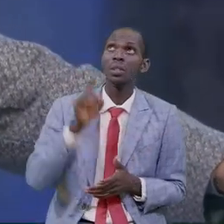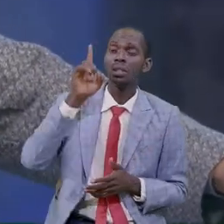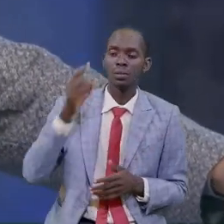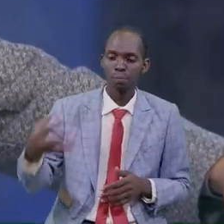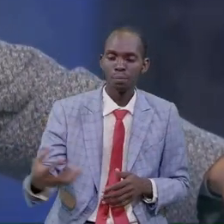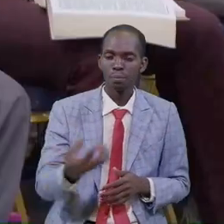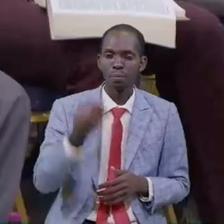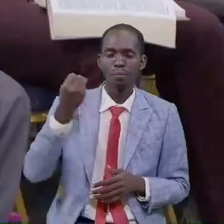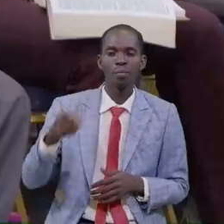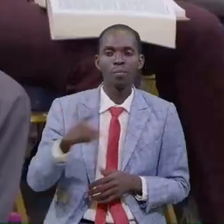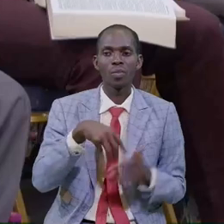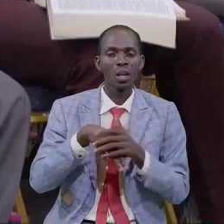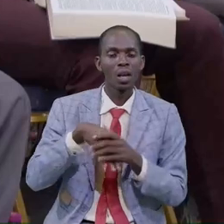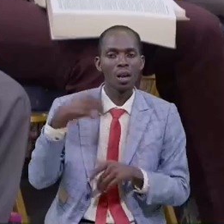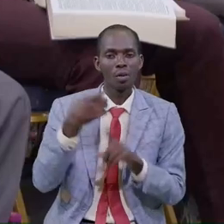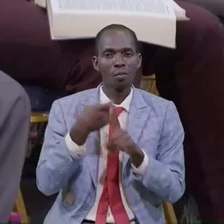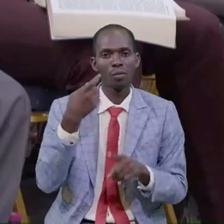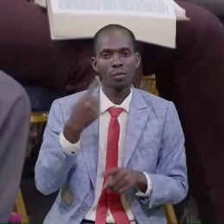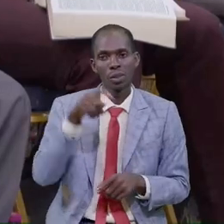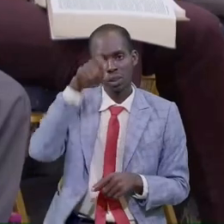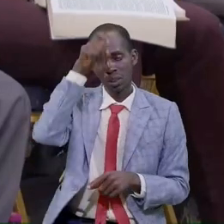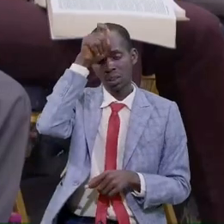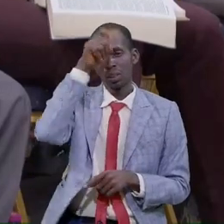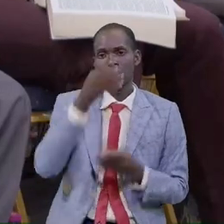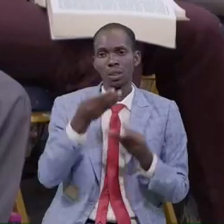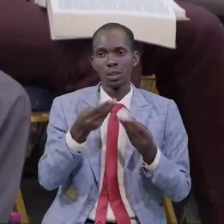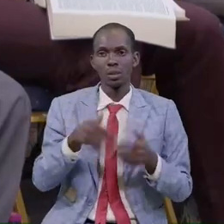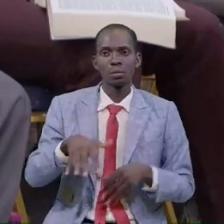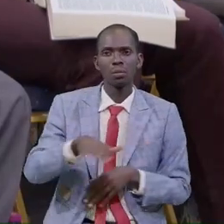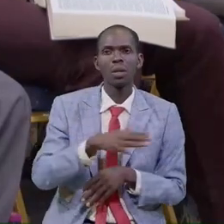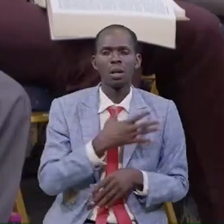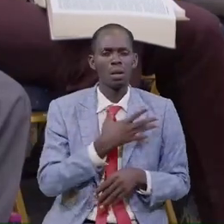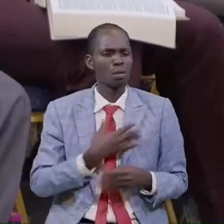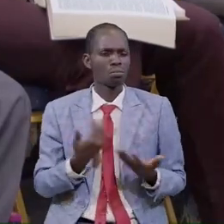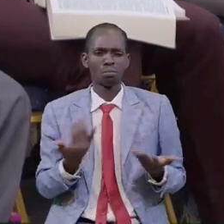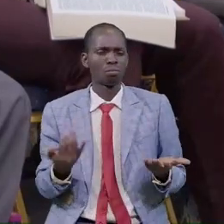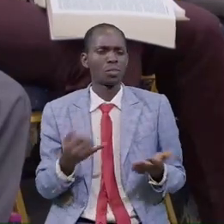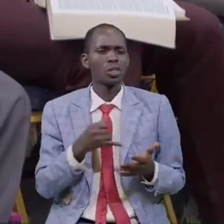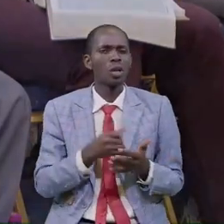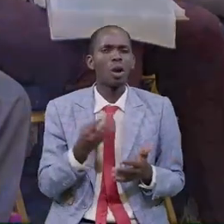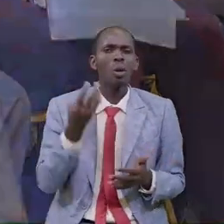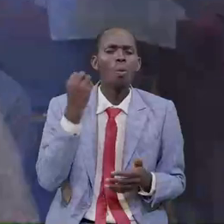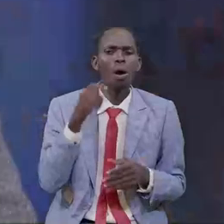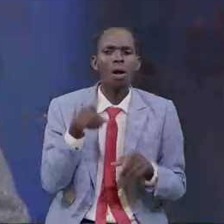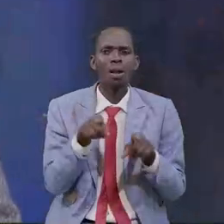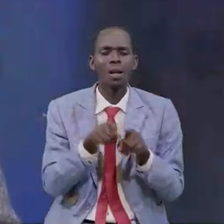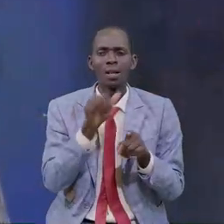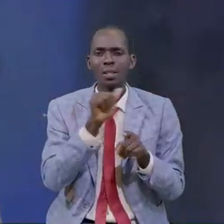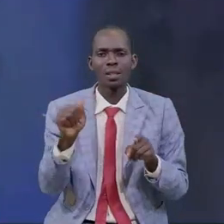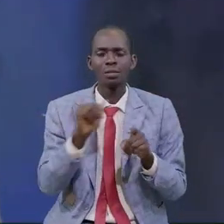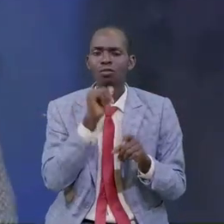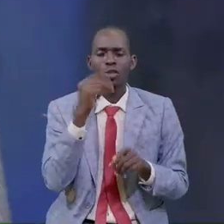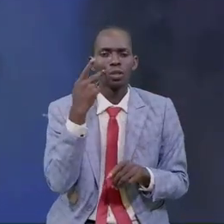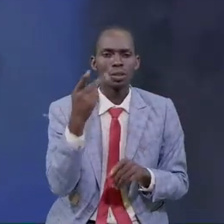of Egypt. Les a fait sortir d'Égypte. And there was like an invisible door between them and Egypt.